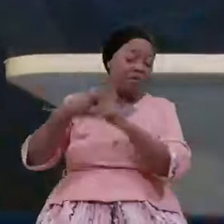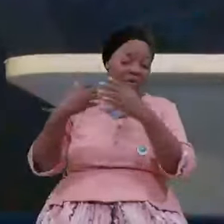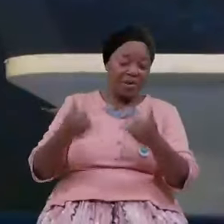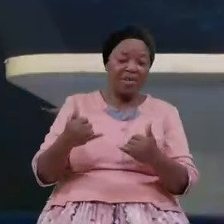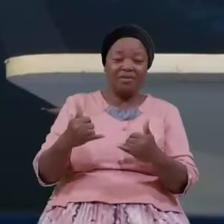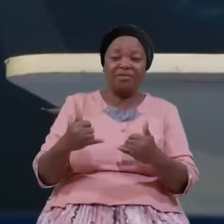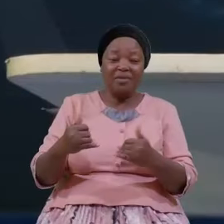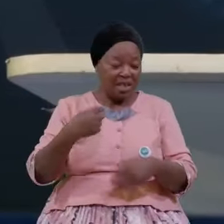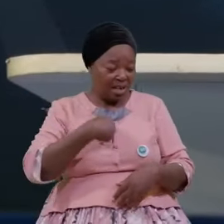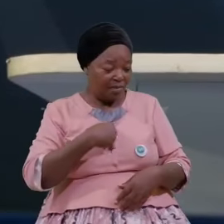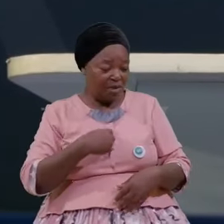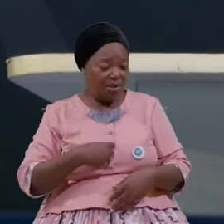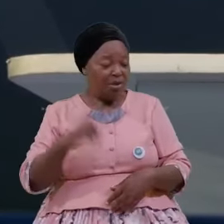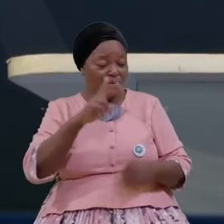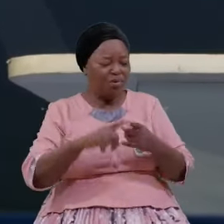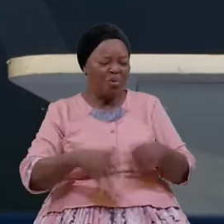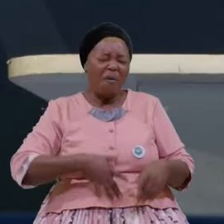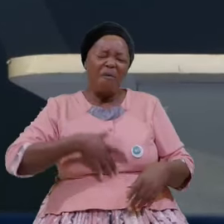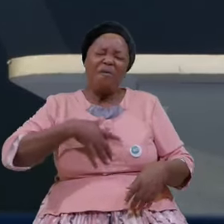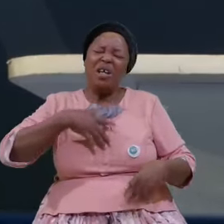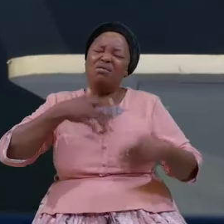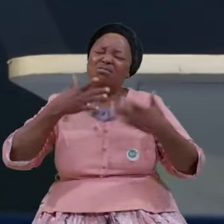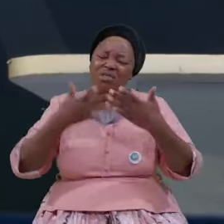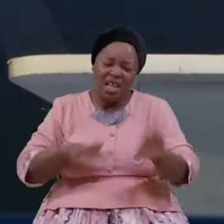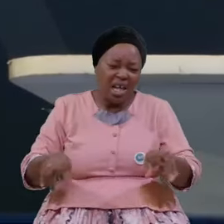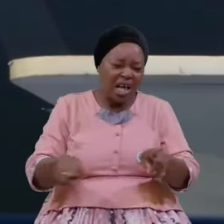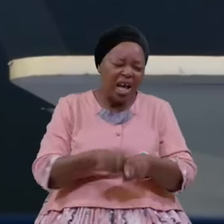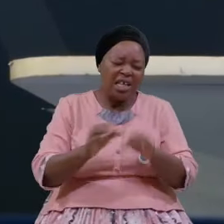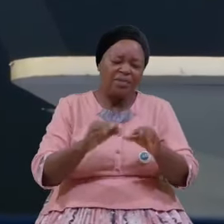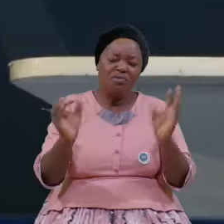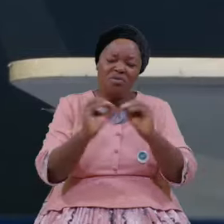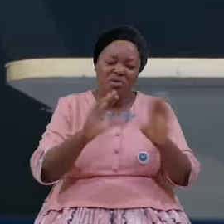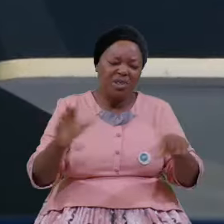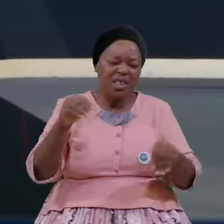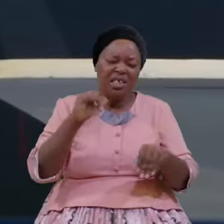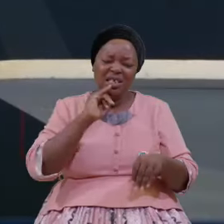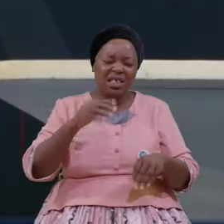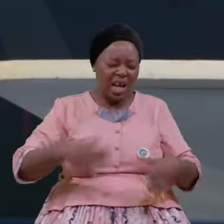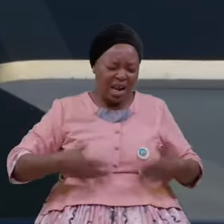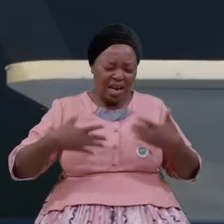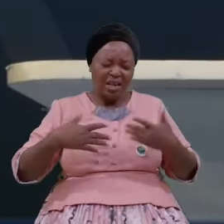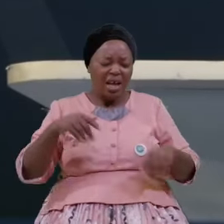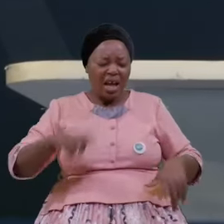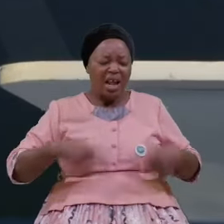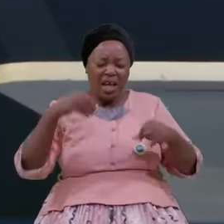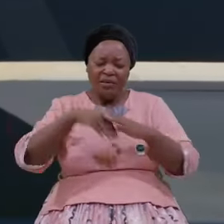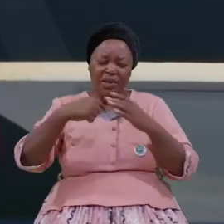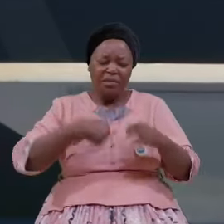used to feel dead as if nothing alive is in me. Past